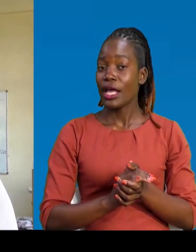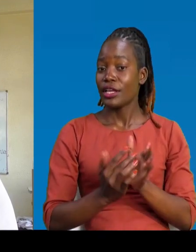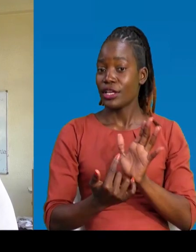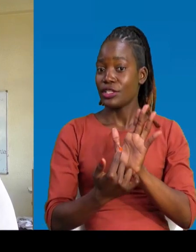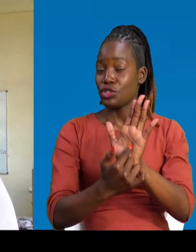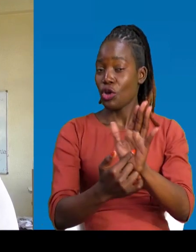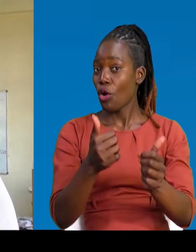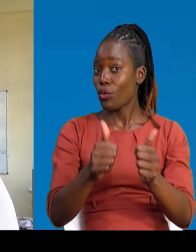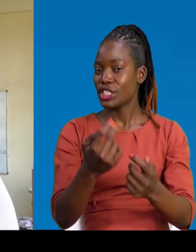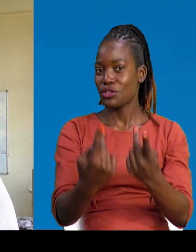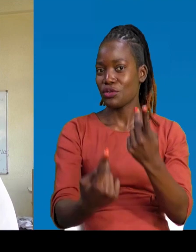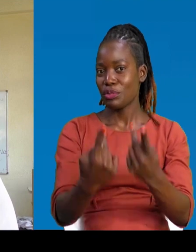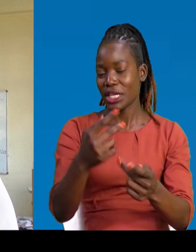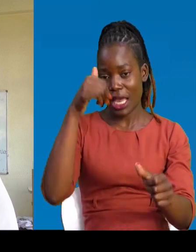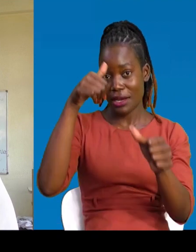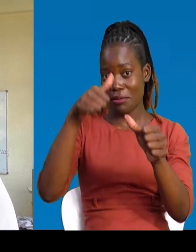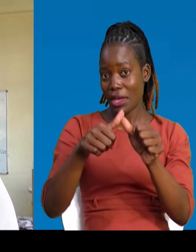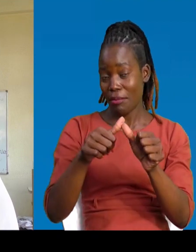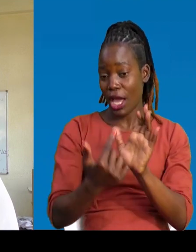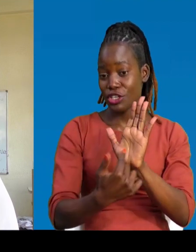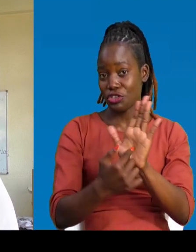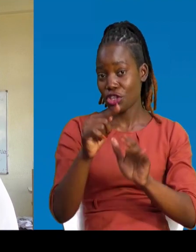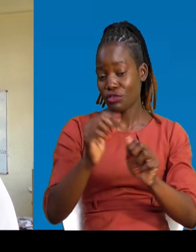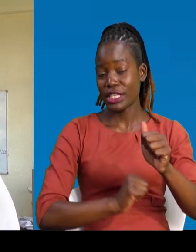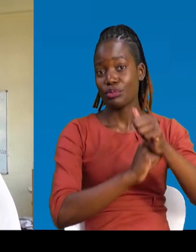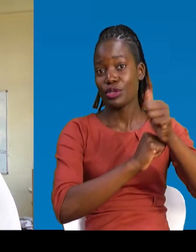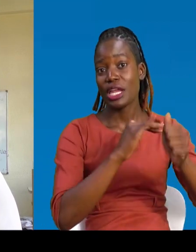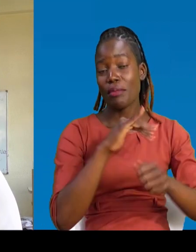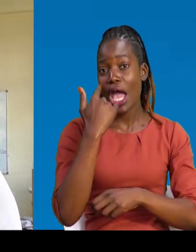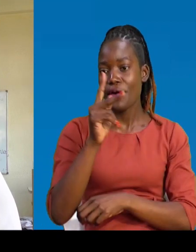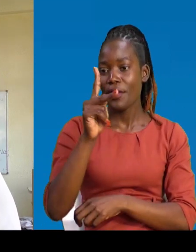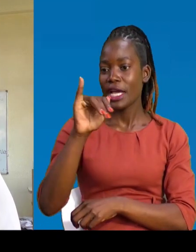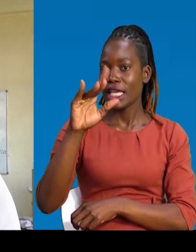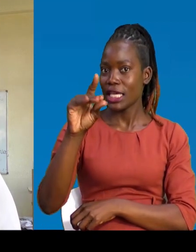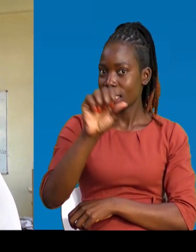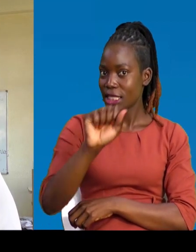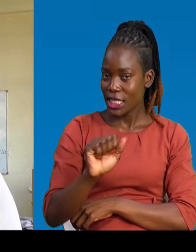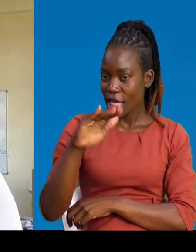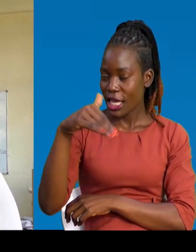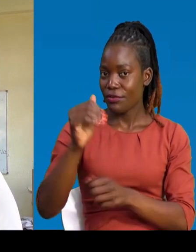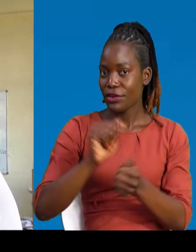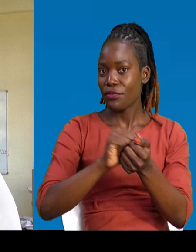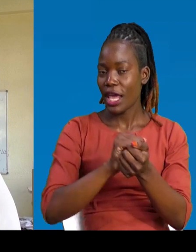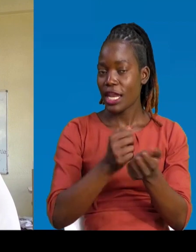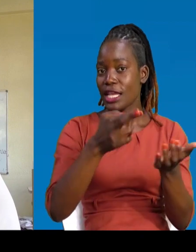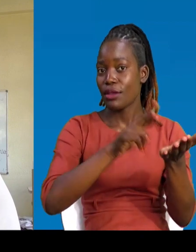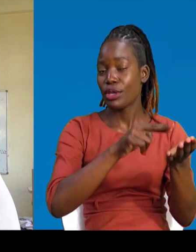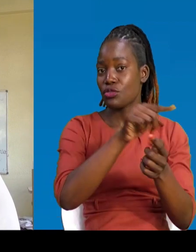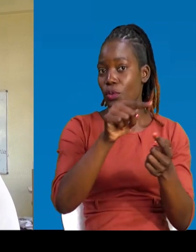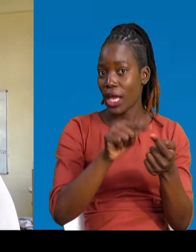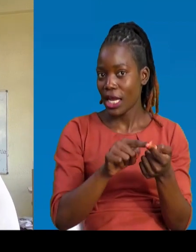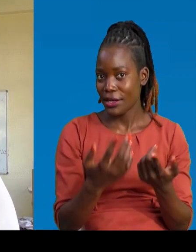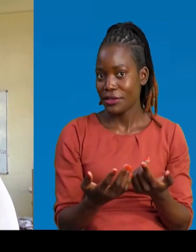Tupike Show kinakuja courtesy of Kids College kila Ijumaa na marudio yake yanakuja